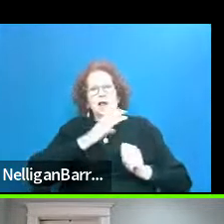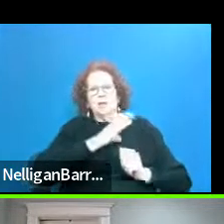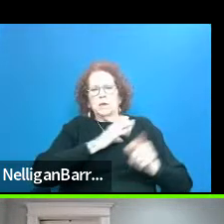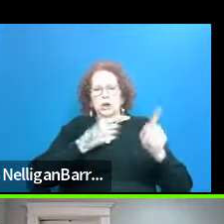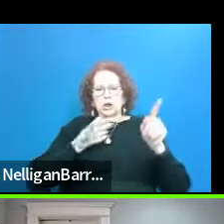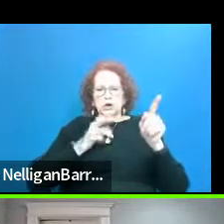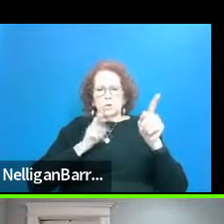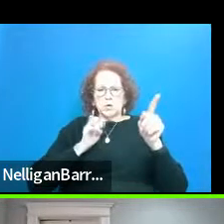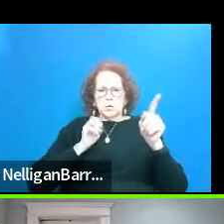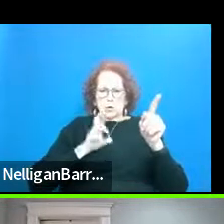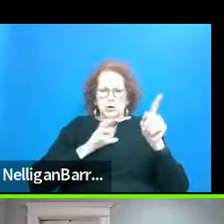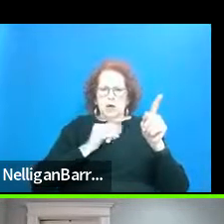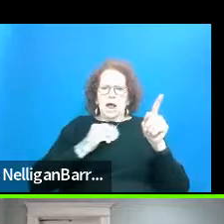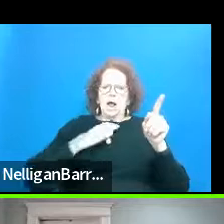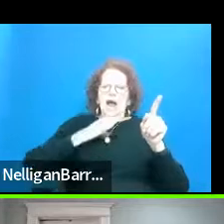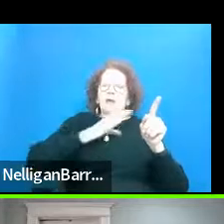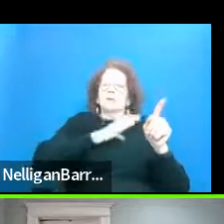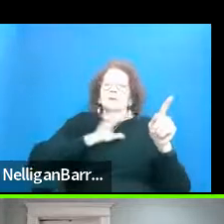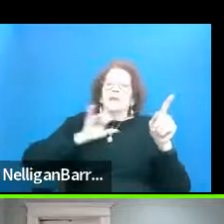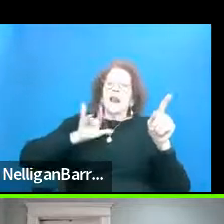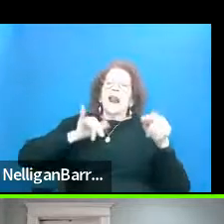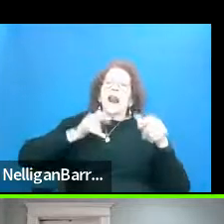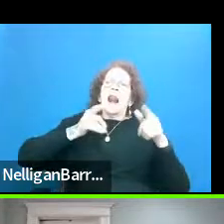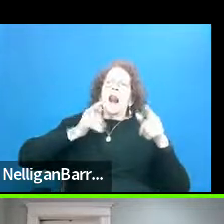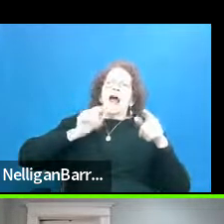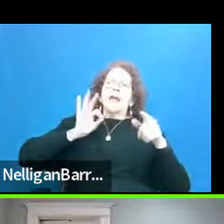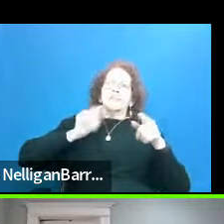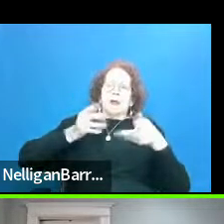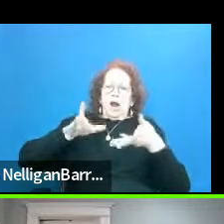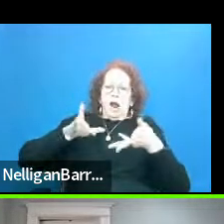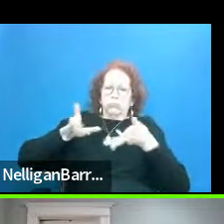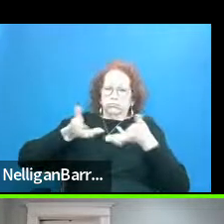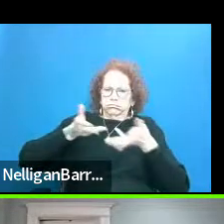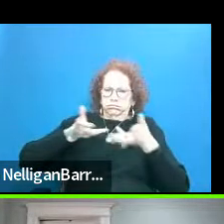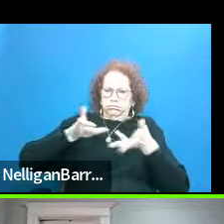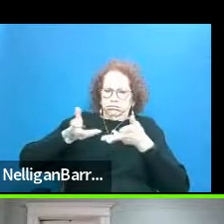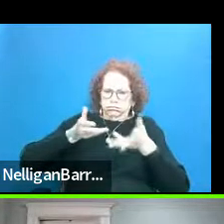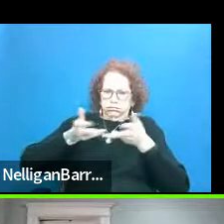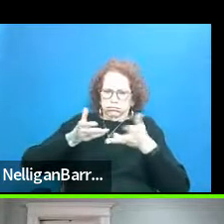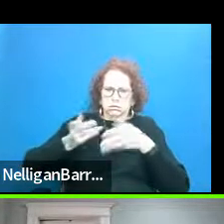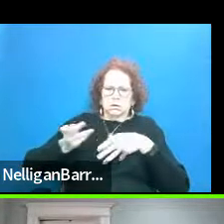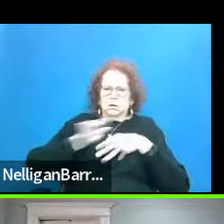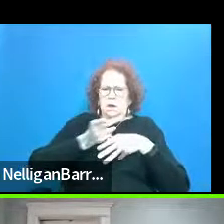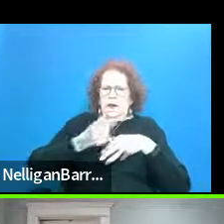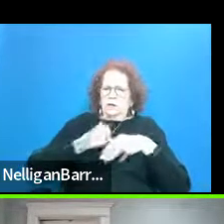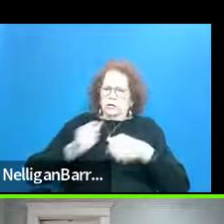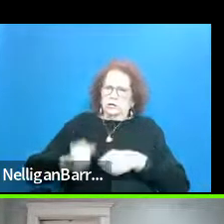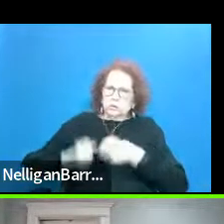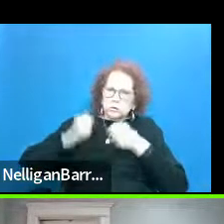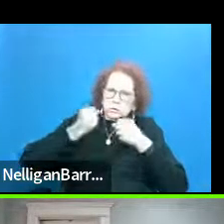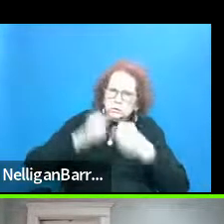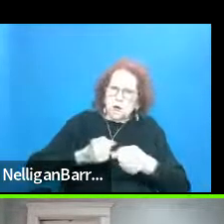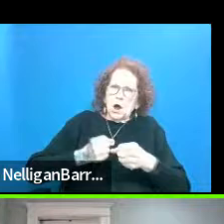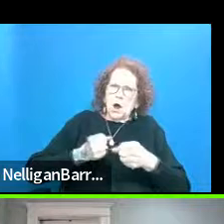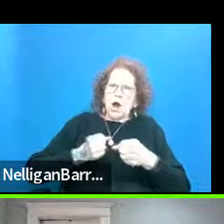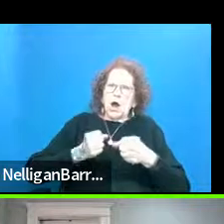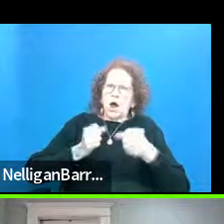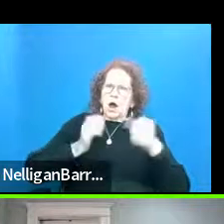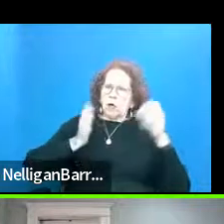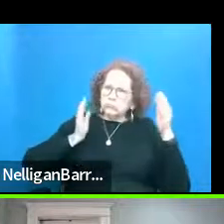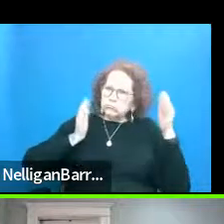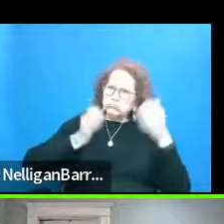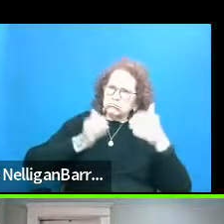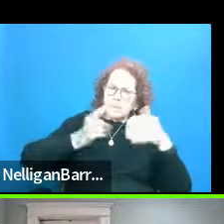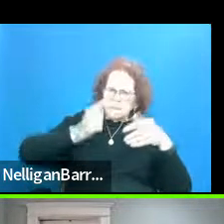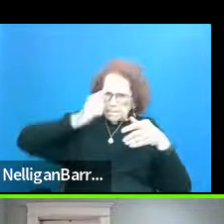this, and they both have a strong interest in allocating towards mental health strategies and resources. So I'm hoping that this